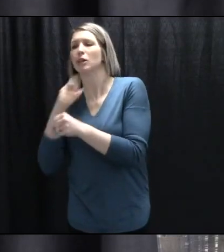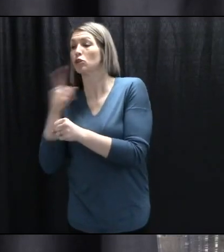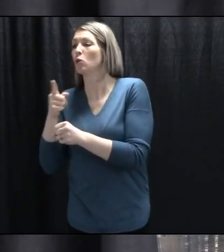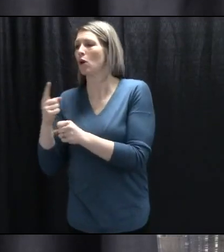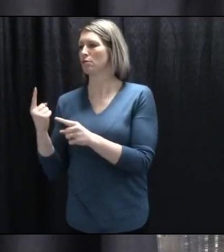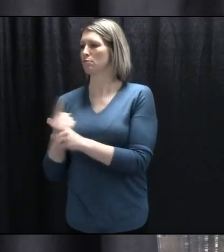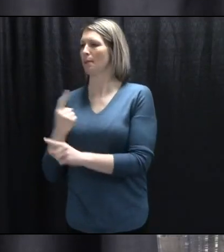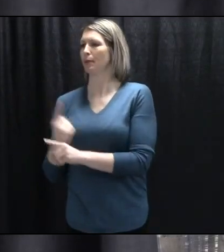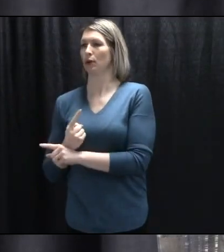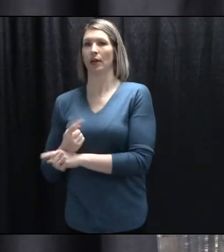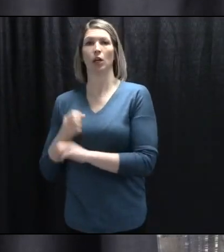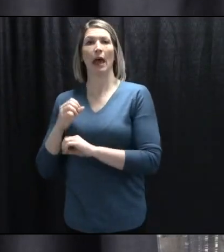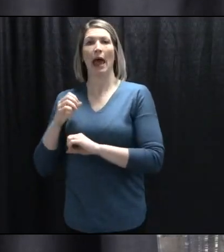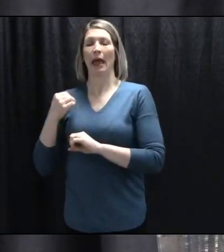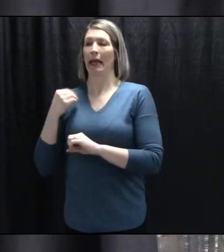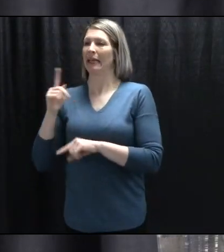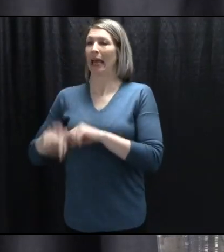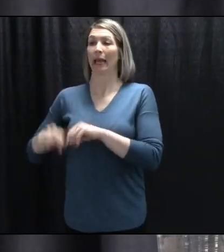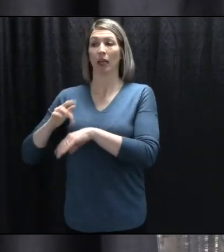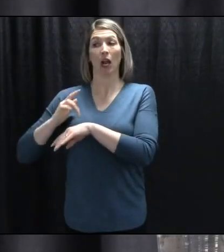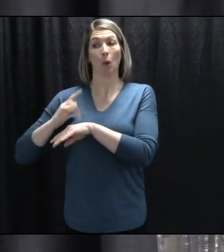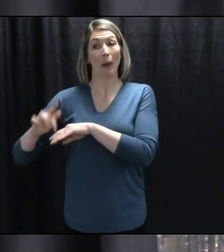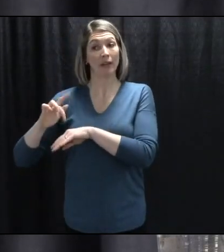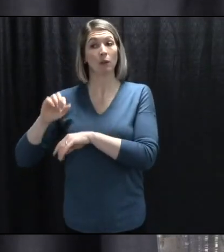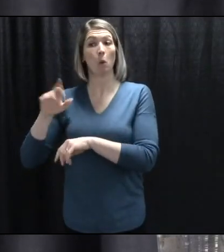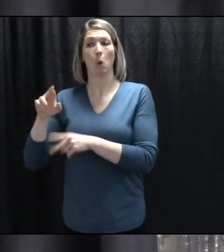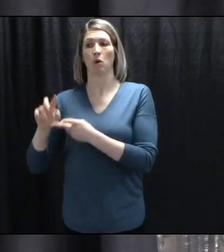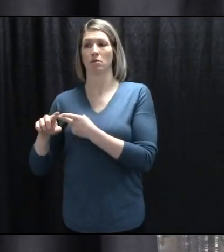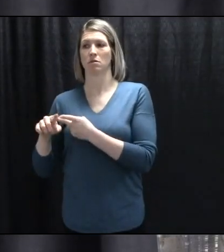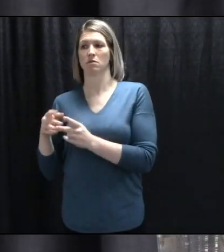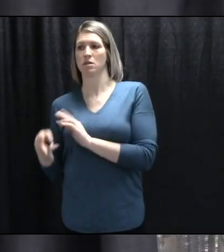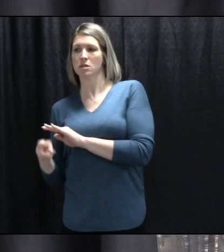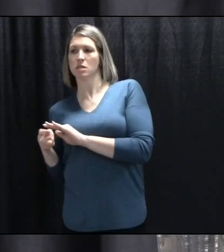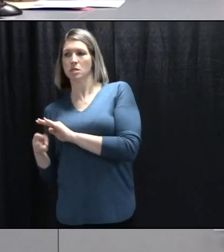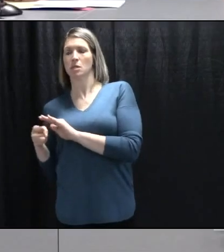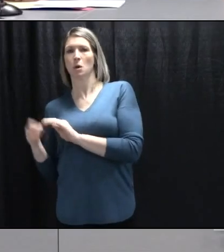inappropriate use or wastage or hoarding.